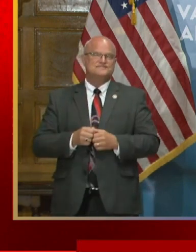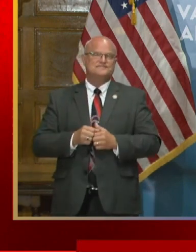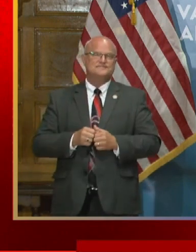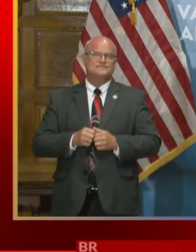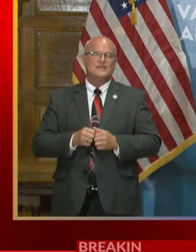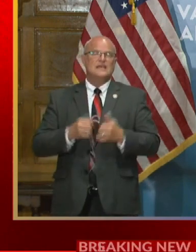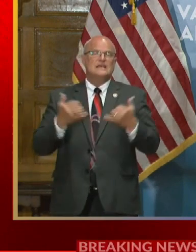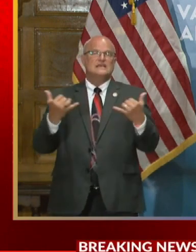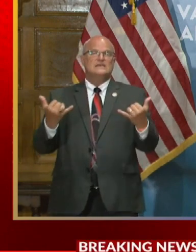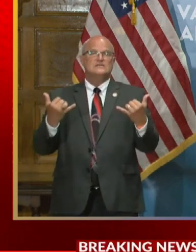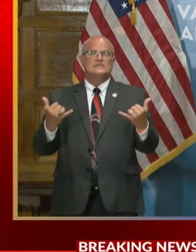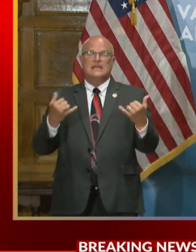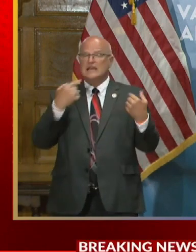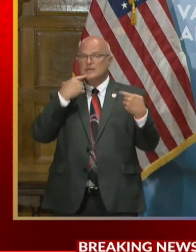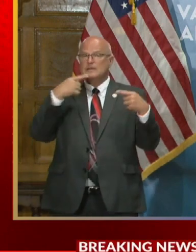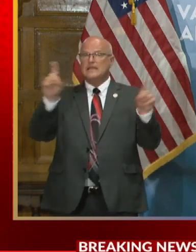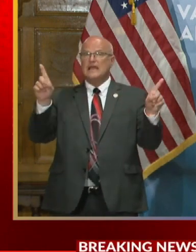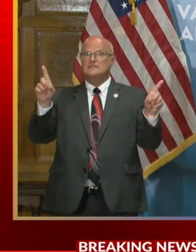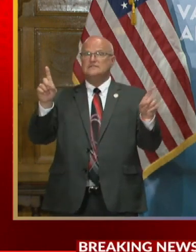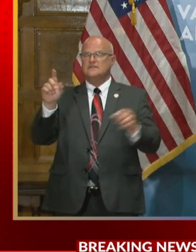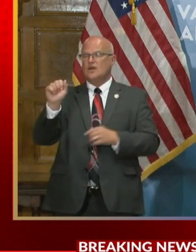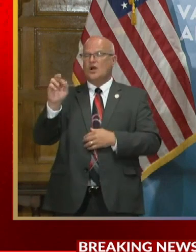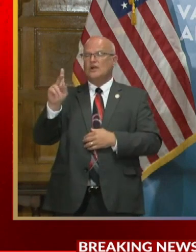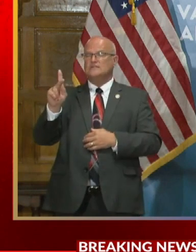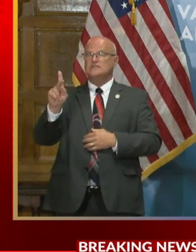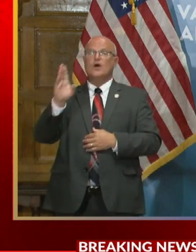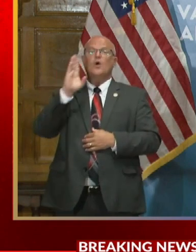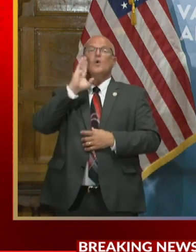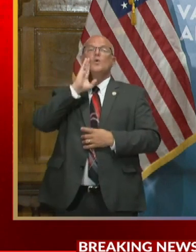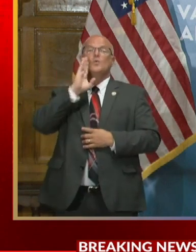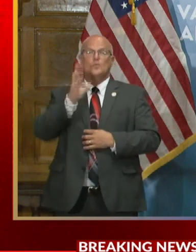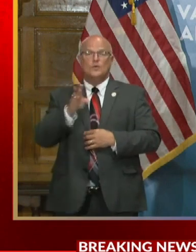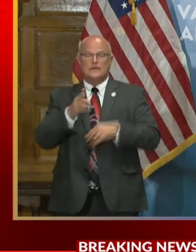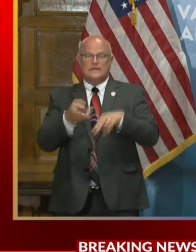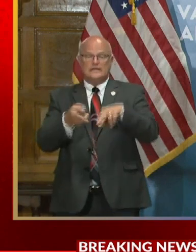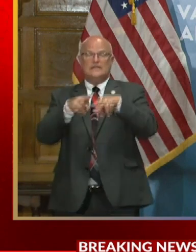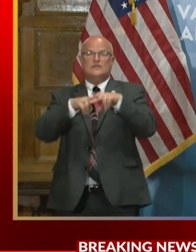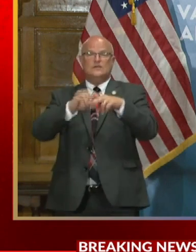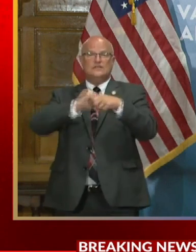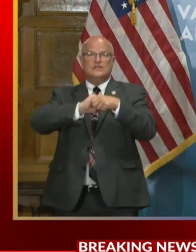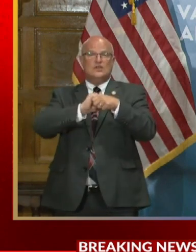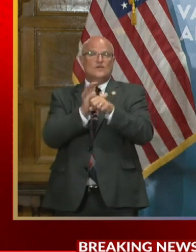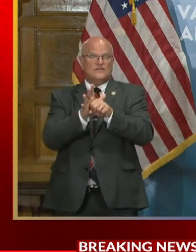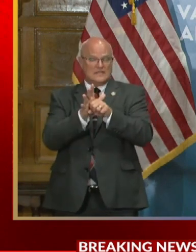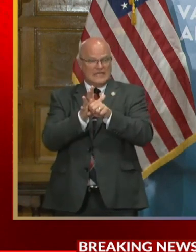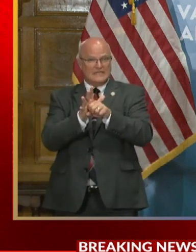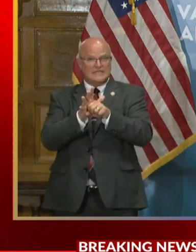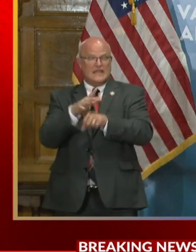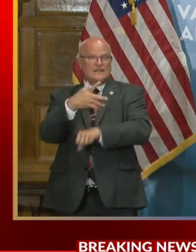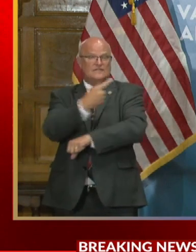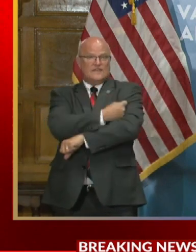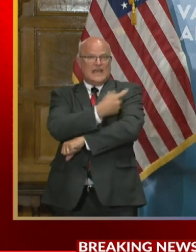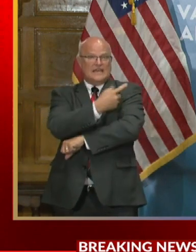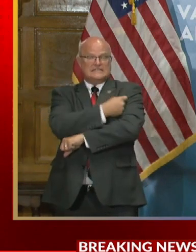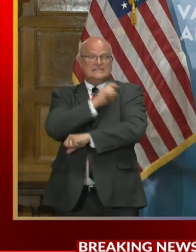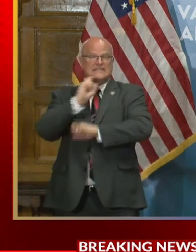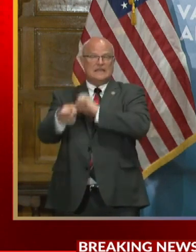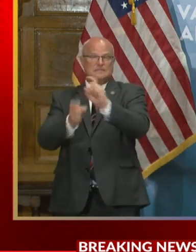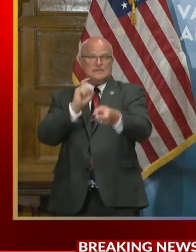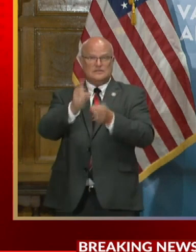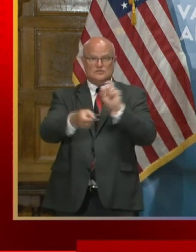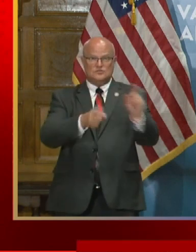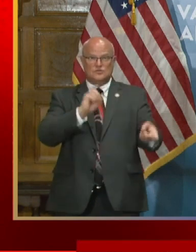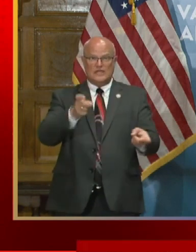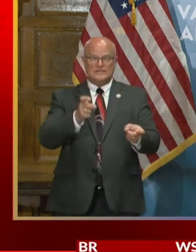office. Today I'm announcing that Arkansas will be increasing the COVID-19 vaccine